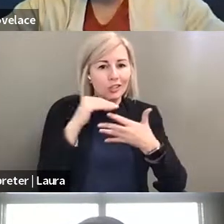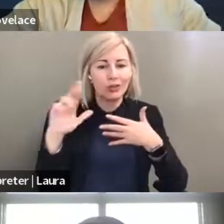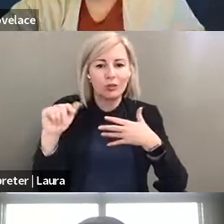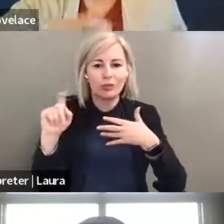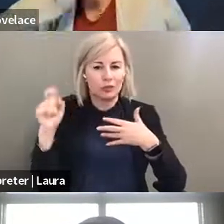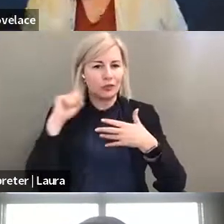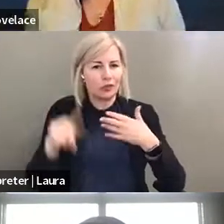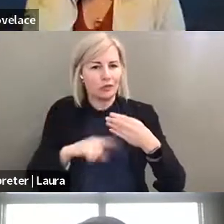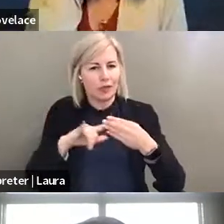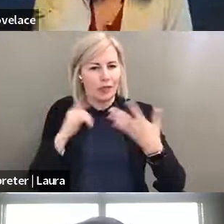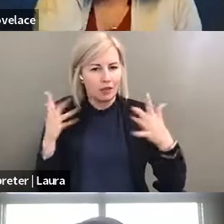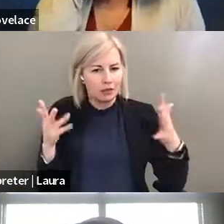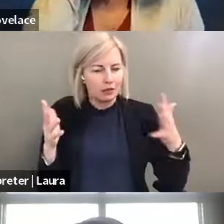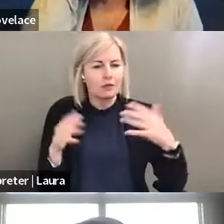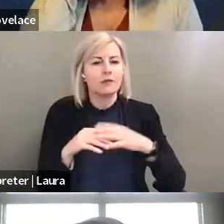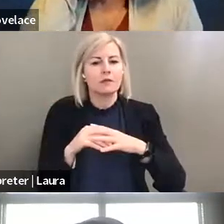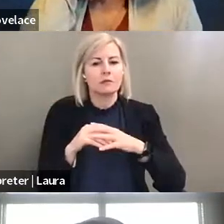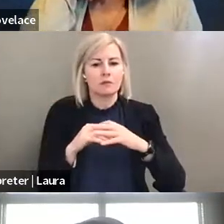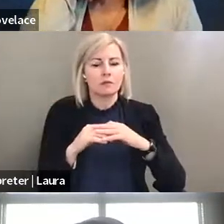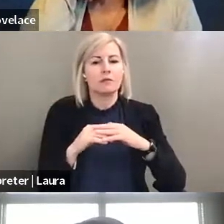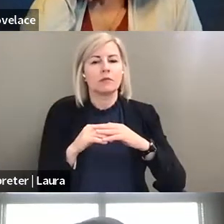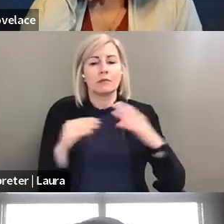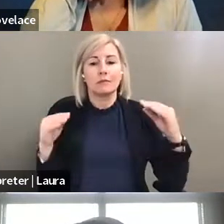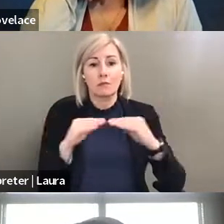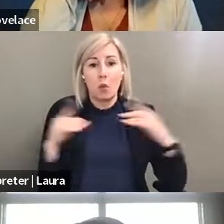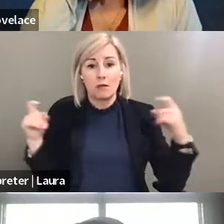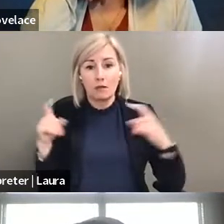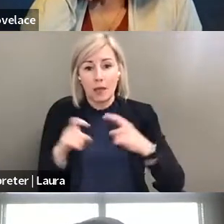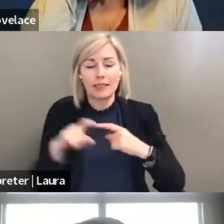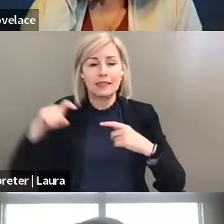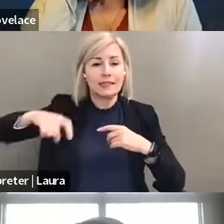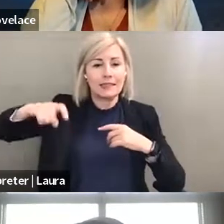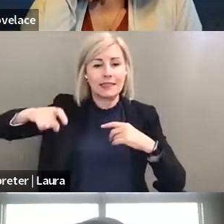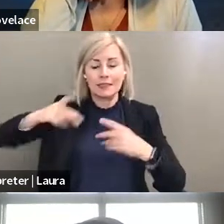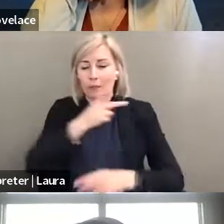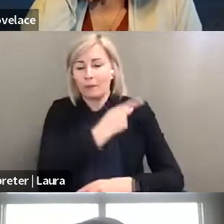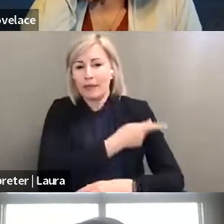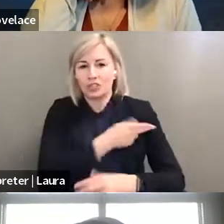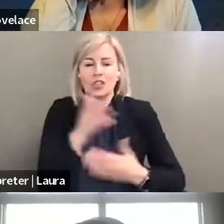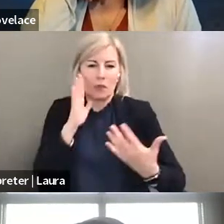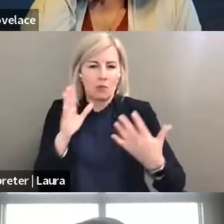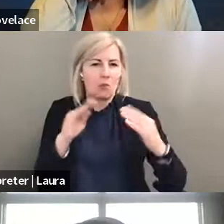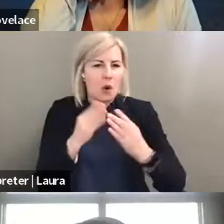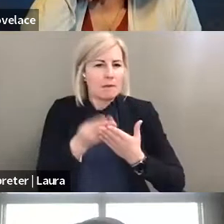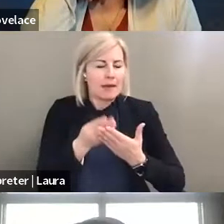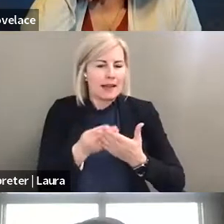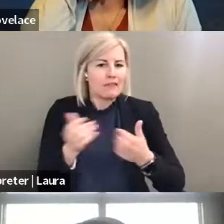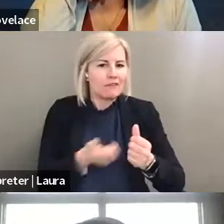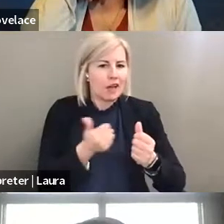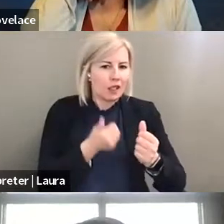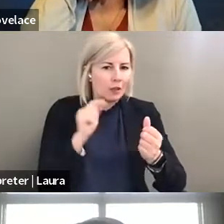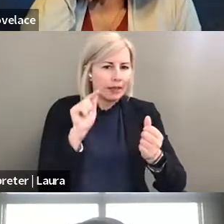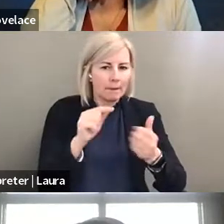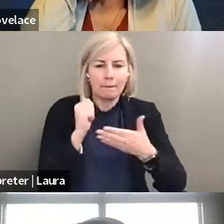that. So the more complex needs patients, there would be more dollars following them to